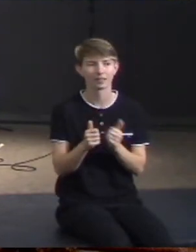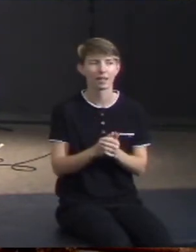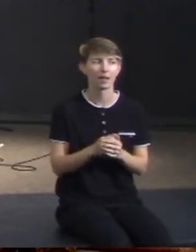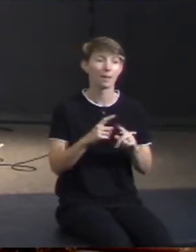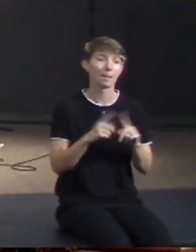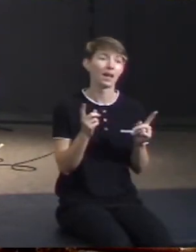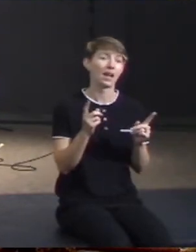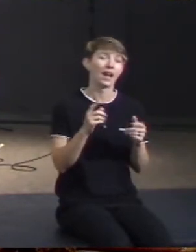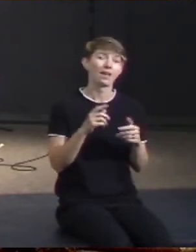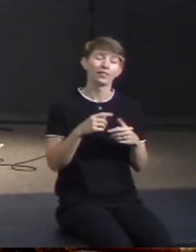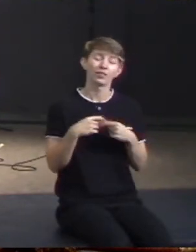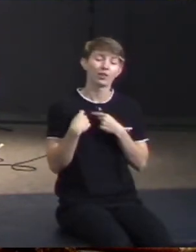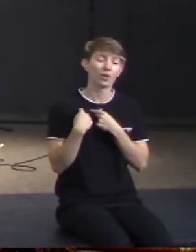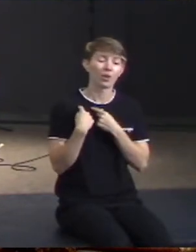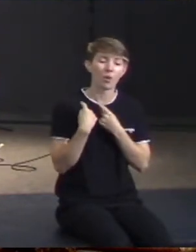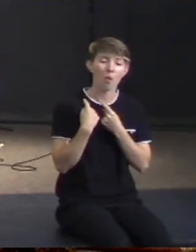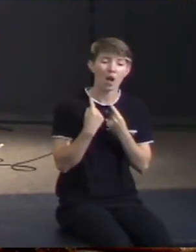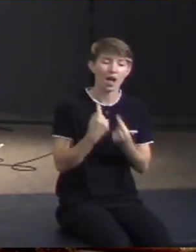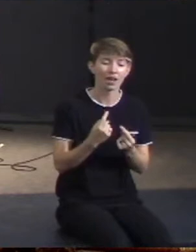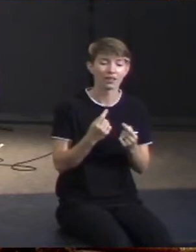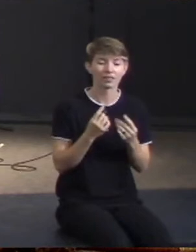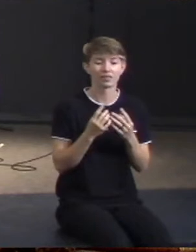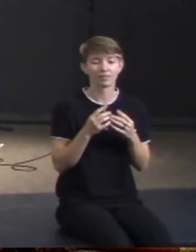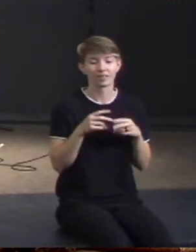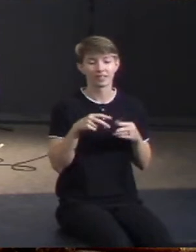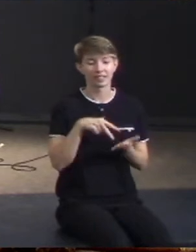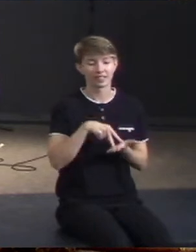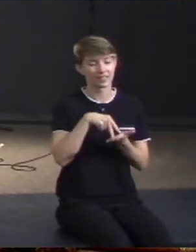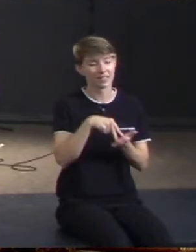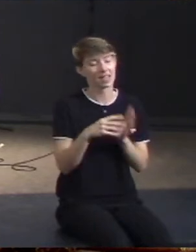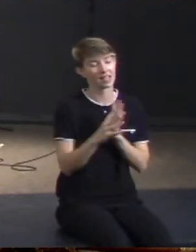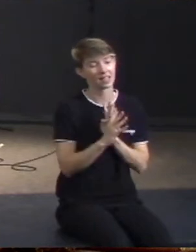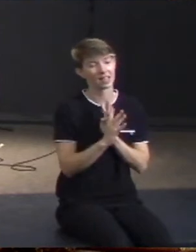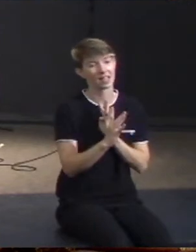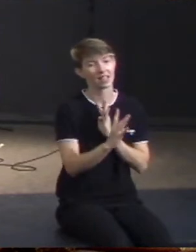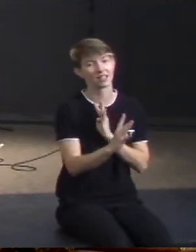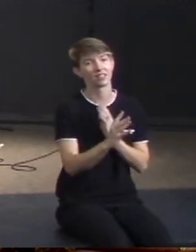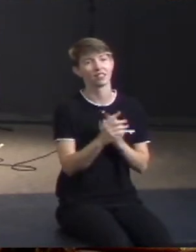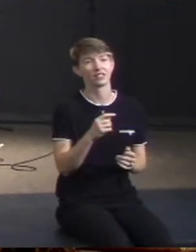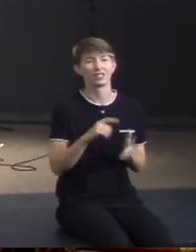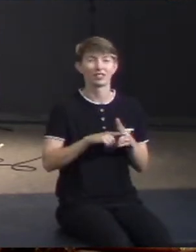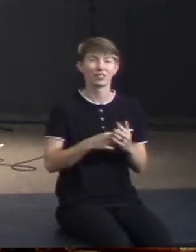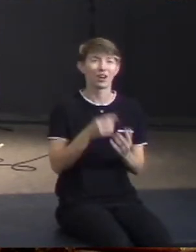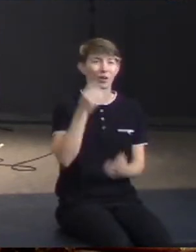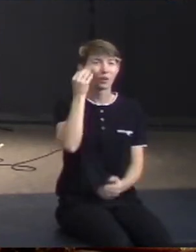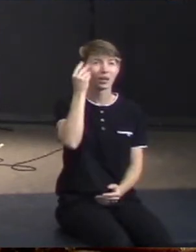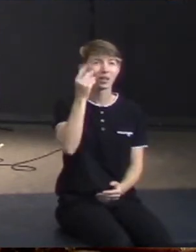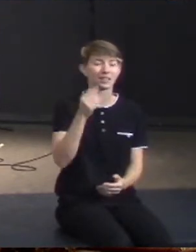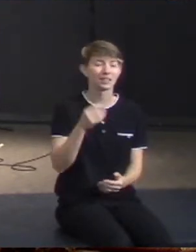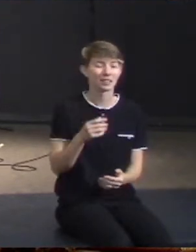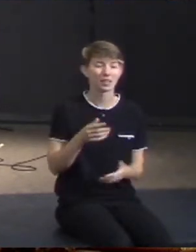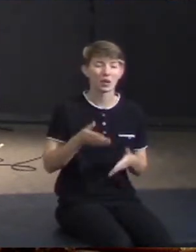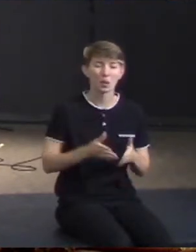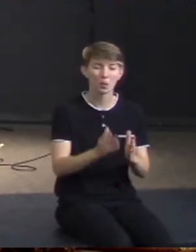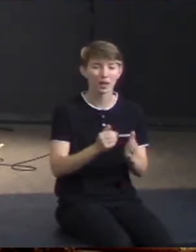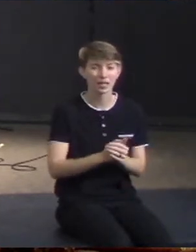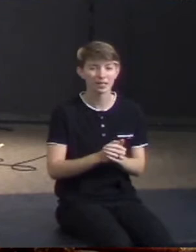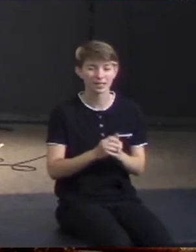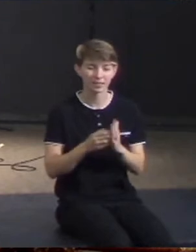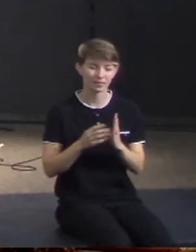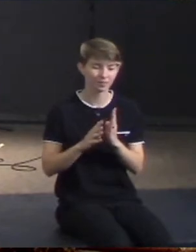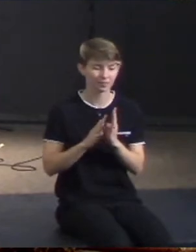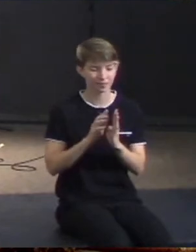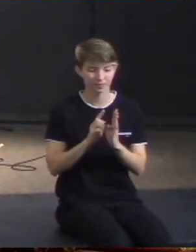you start wondering, is there a way to cut ahead Is there a way? How much was that fast pass? You're